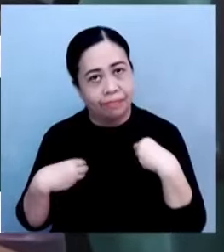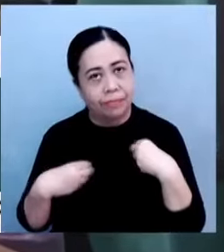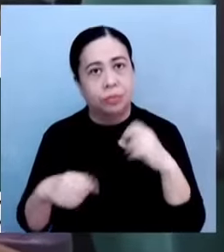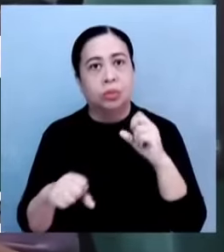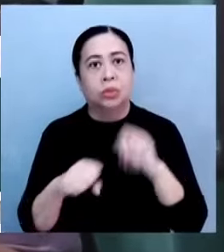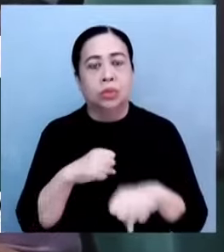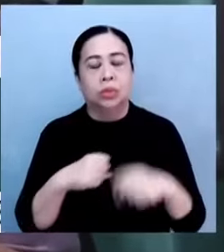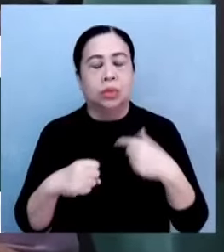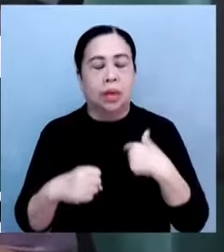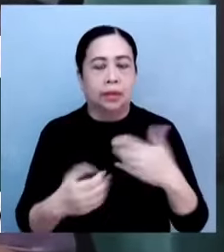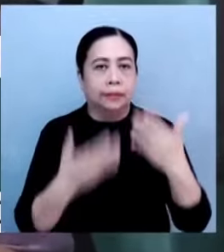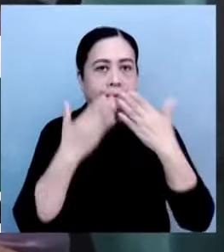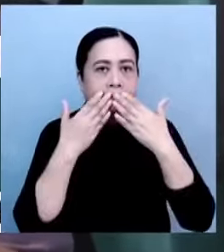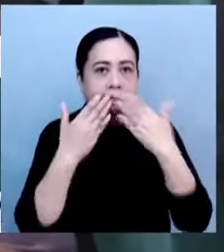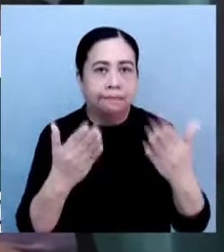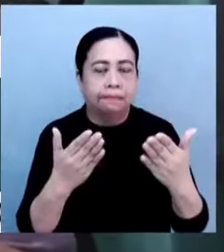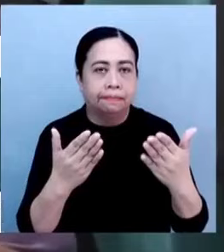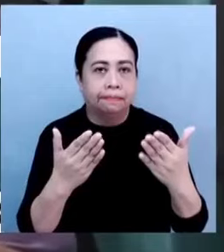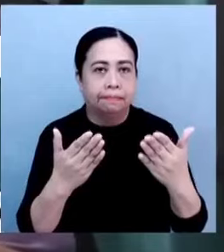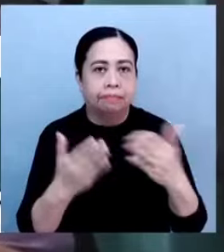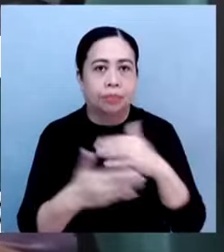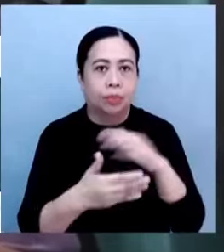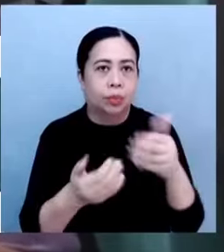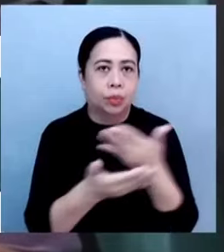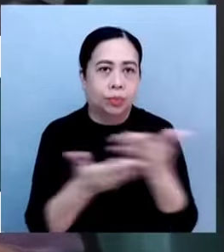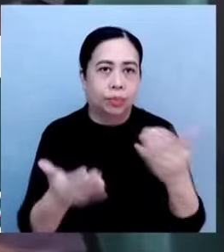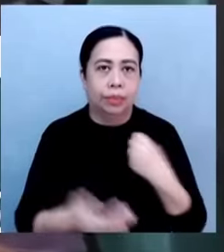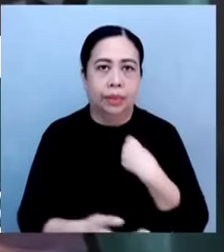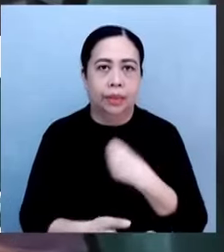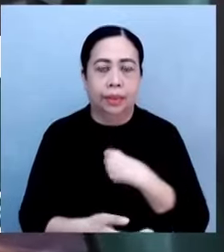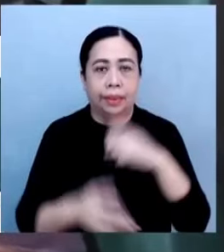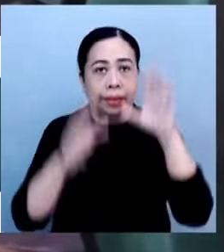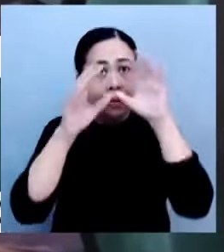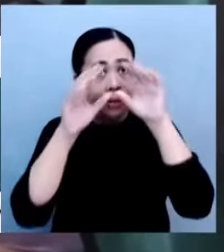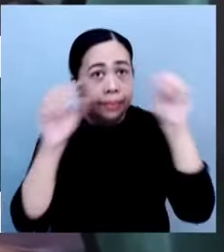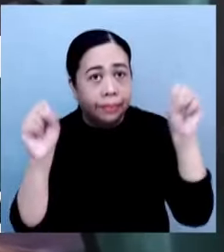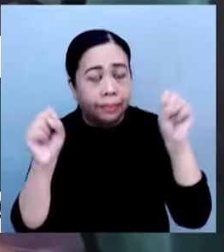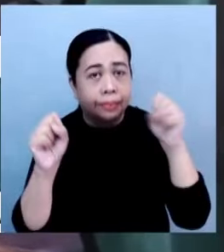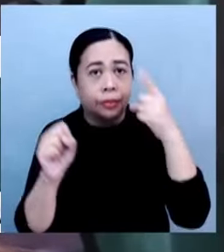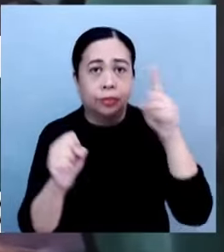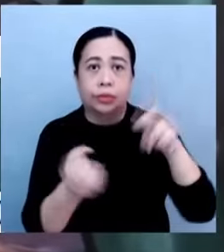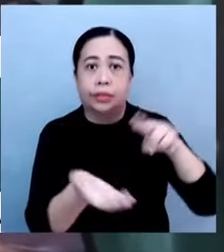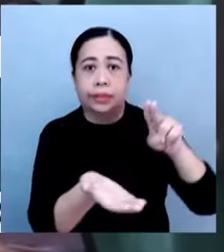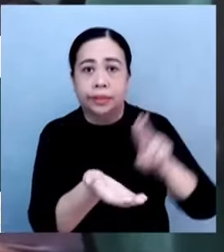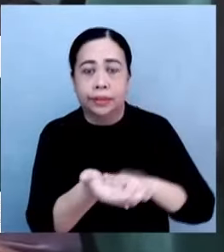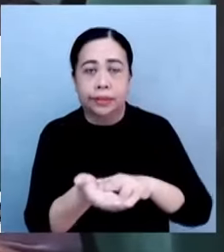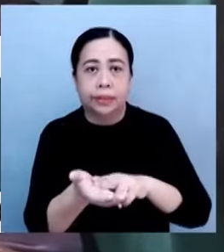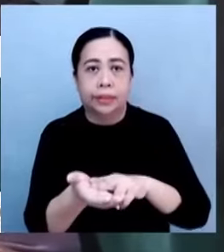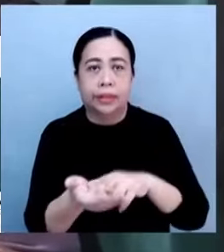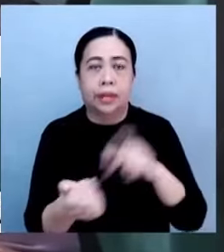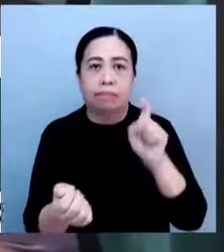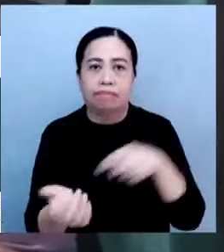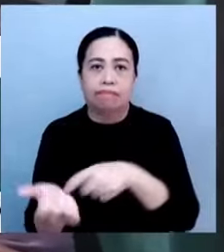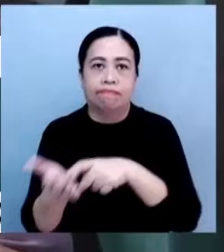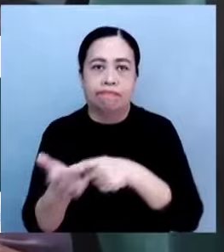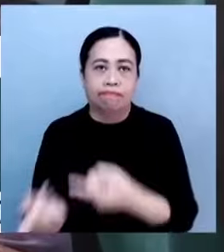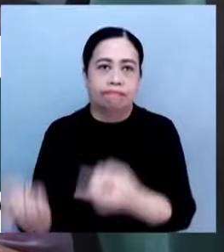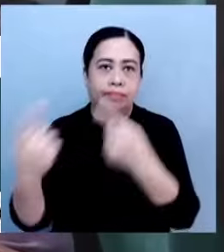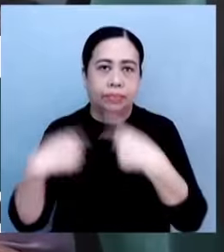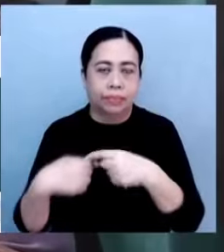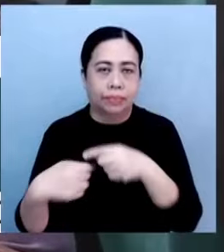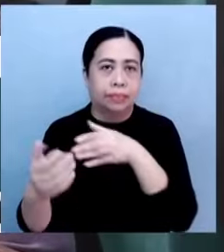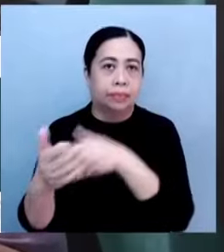nagpapasalamat ako, salamat kaayo sa Senate President for signing the subpoena against Apollo